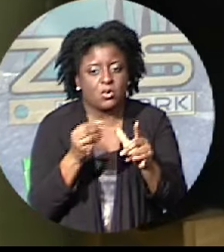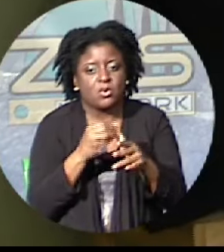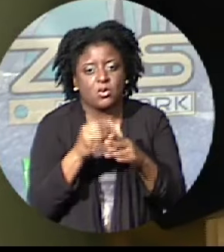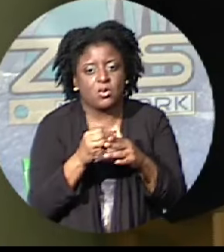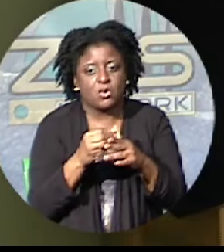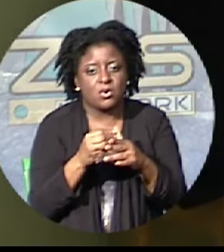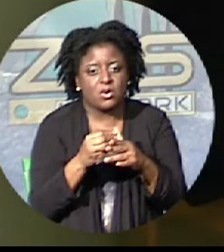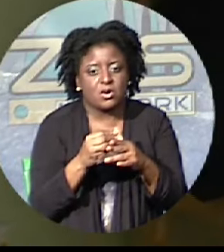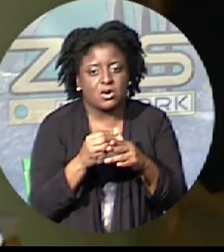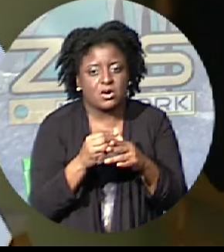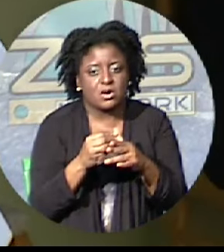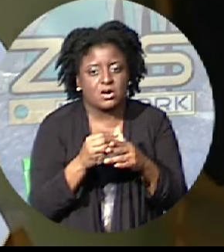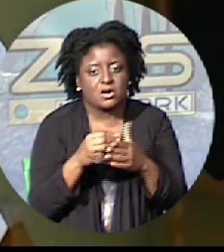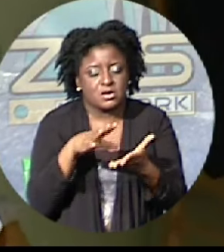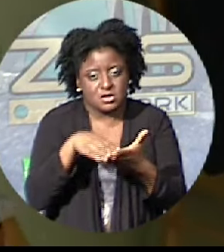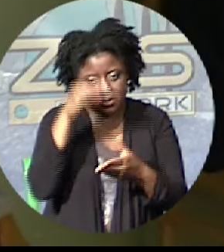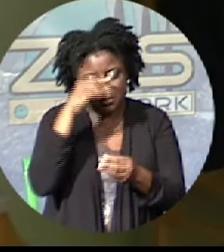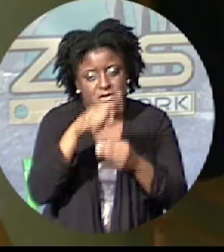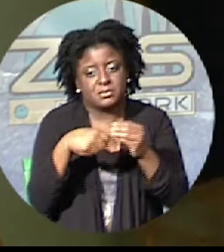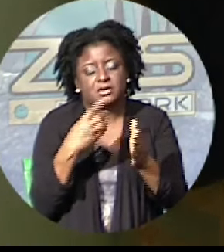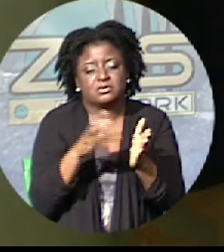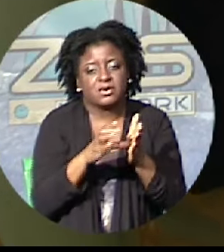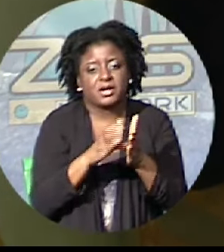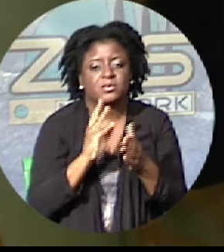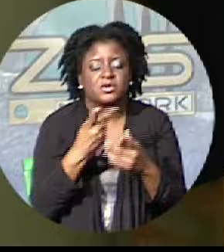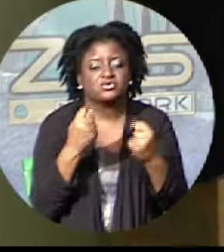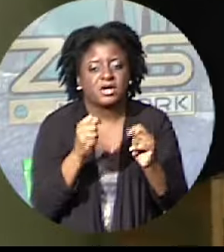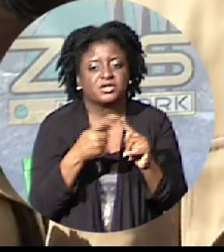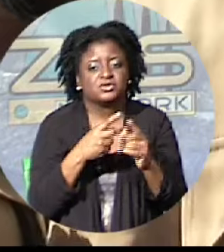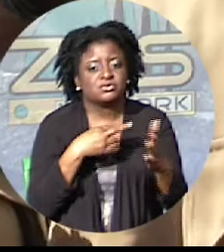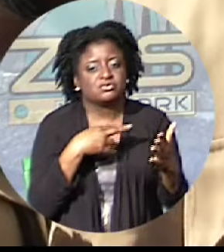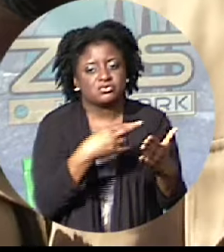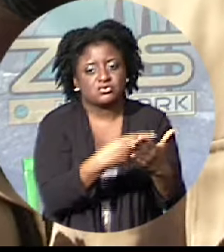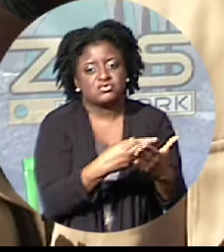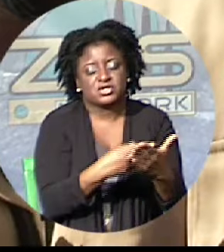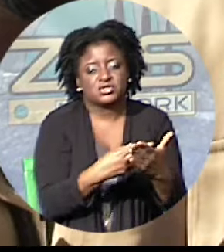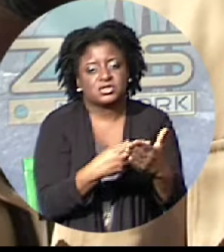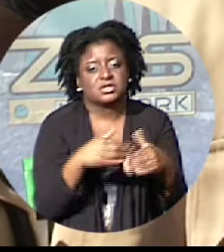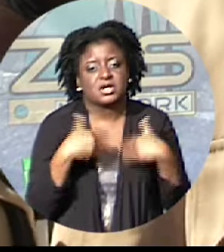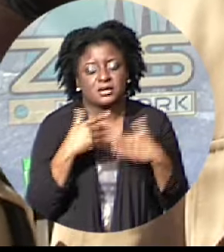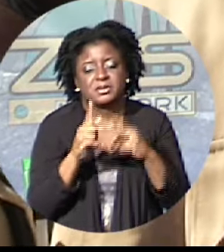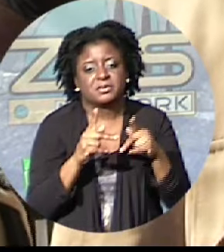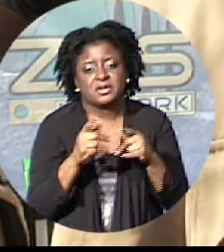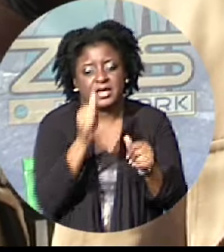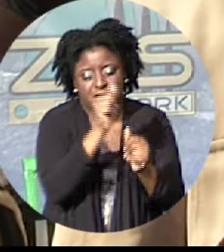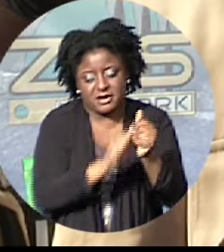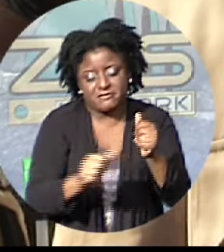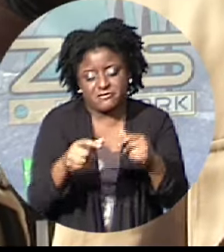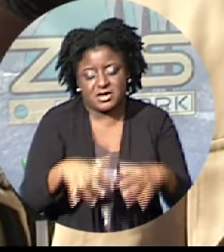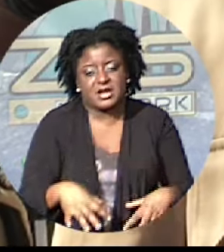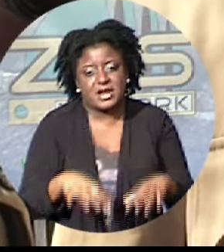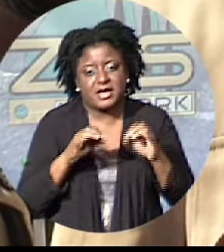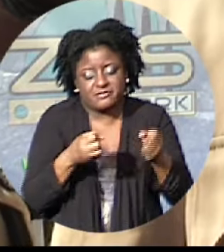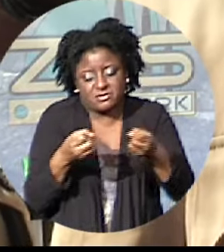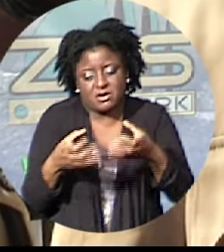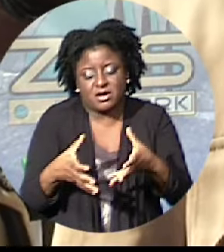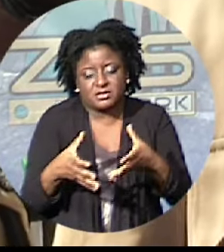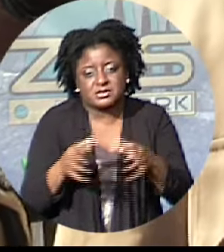happens. And so we're trying to reach the young people of this community. Every life that is lost, families are